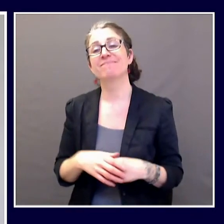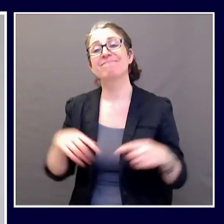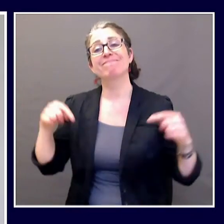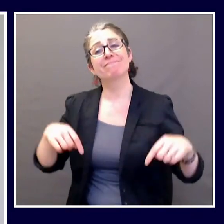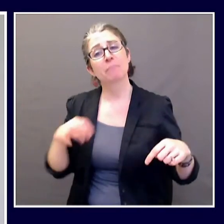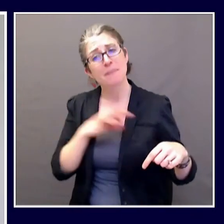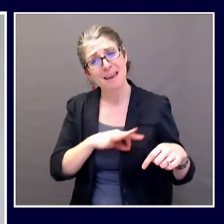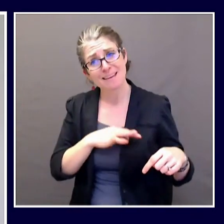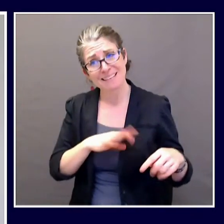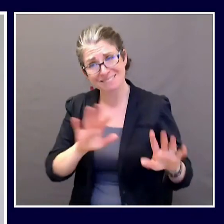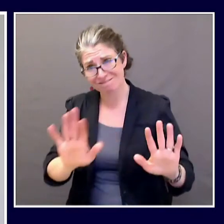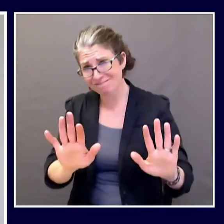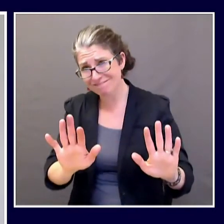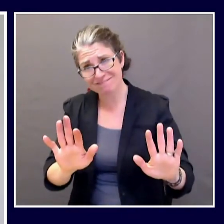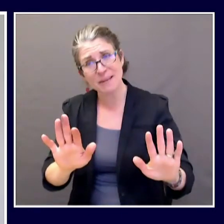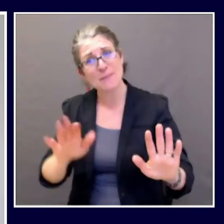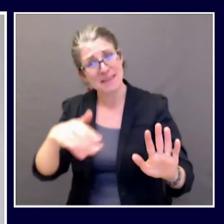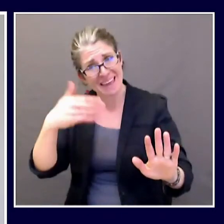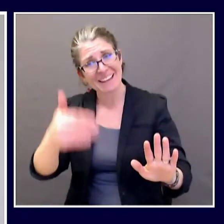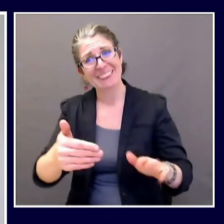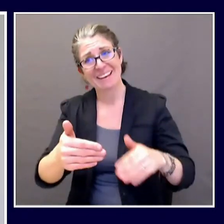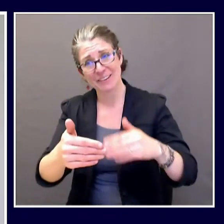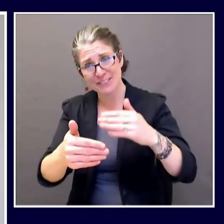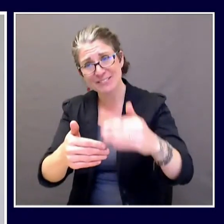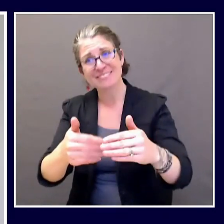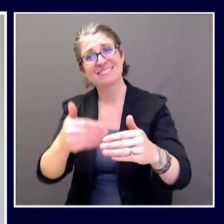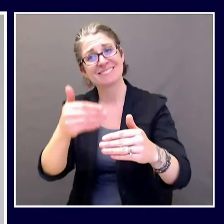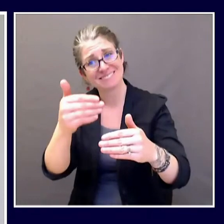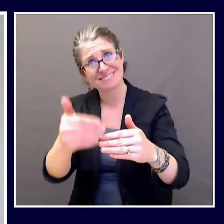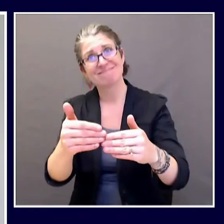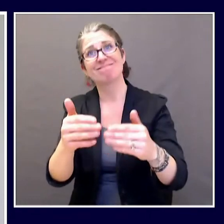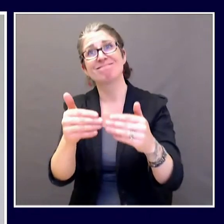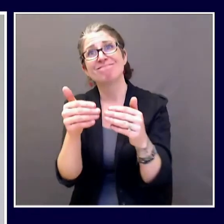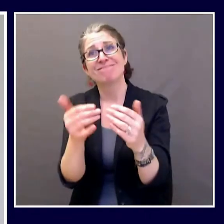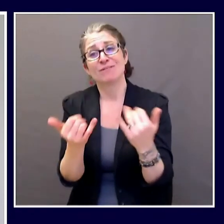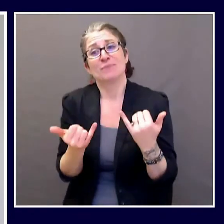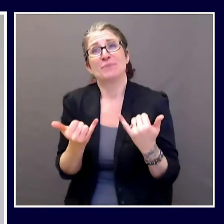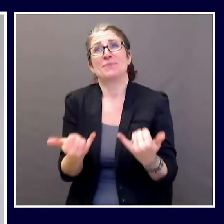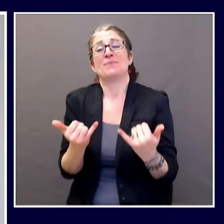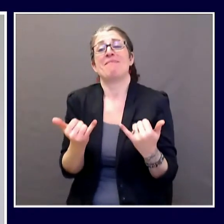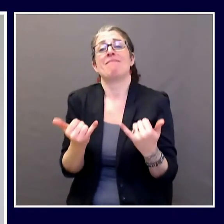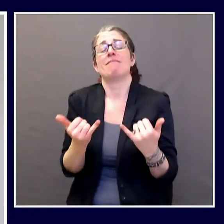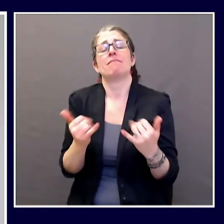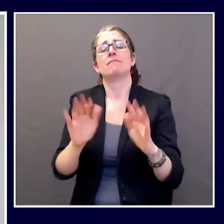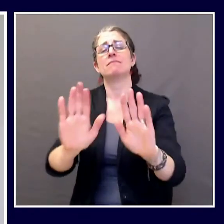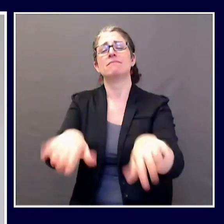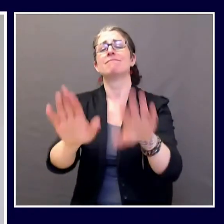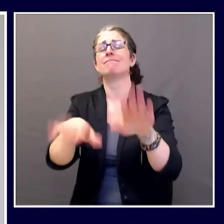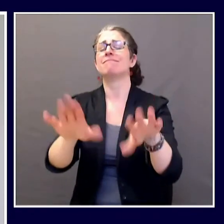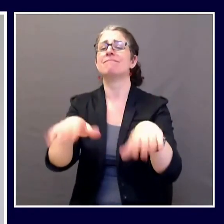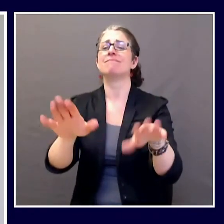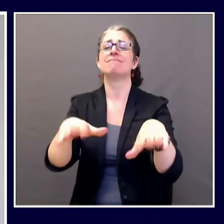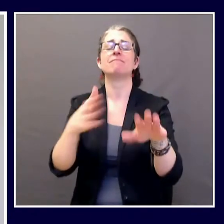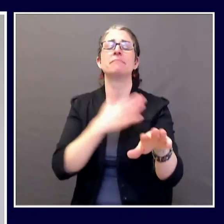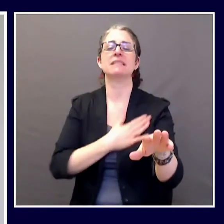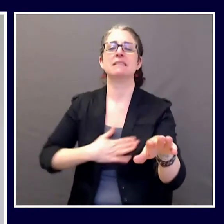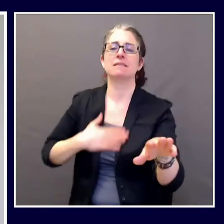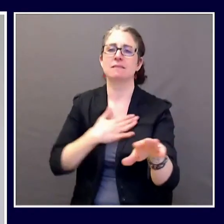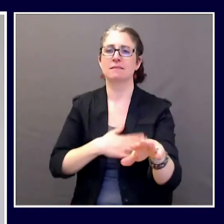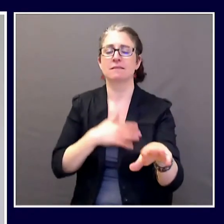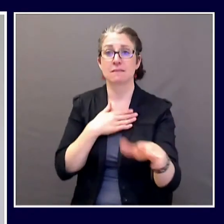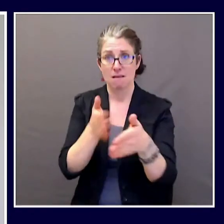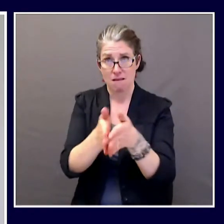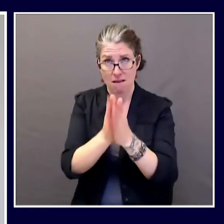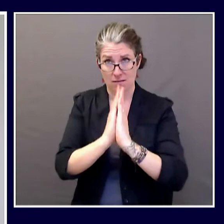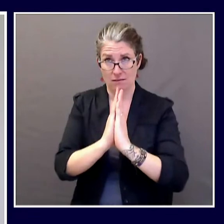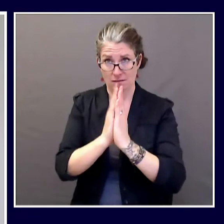my only ask for you today is that when you are able to be vaccinated, you say yes, because